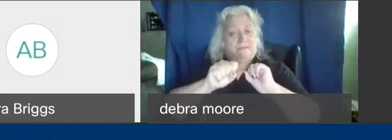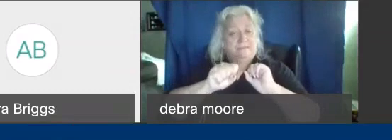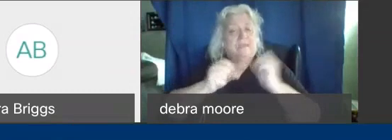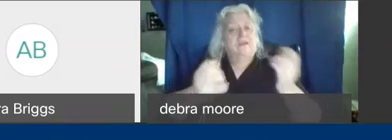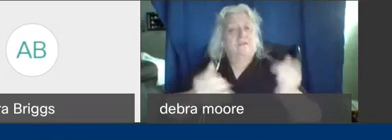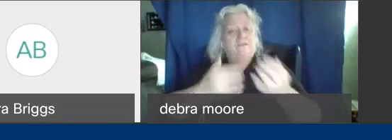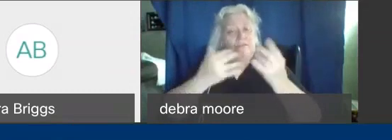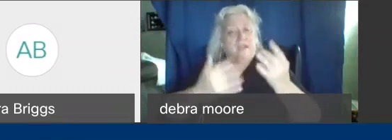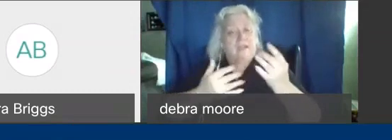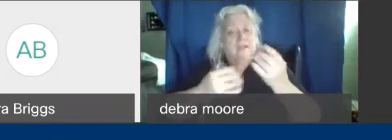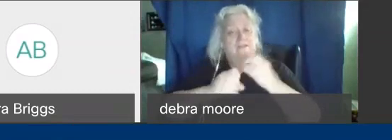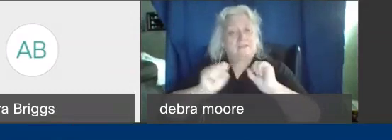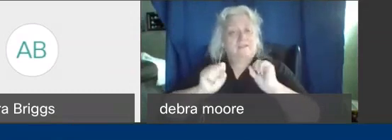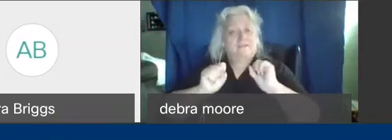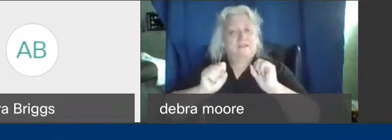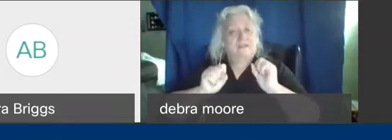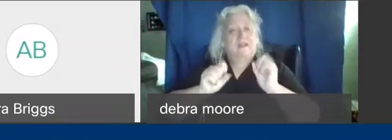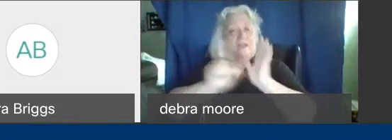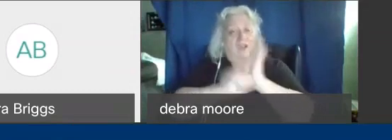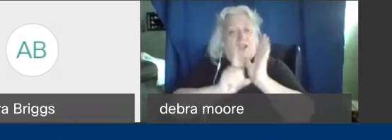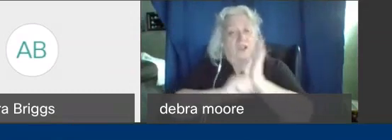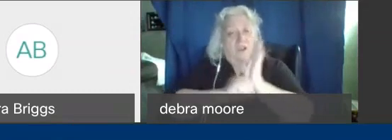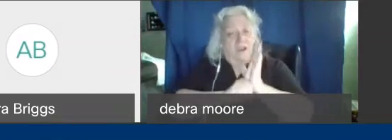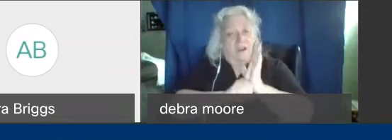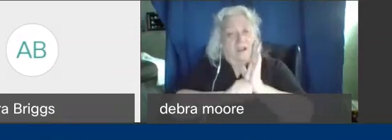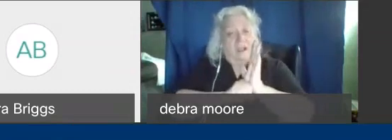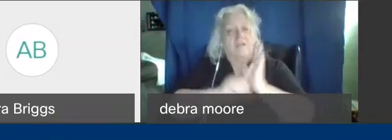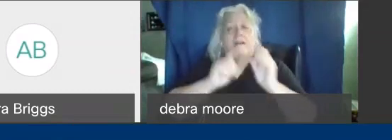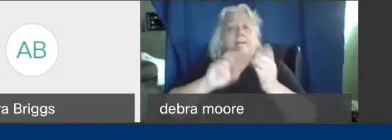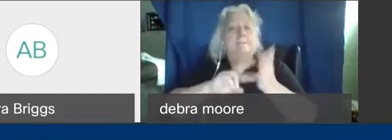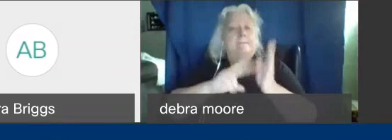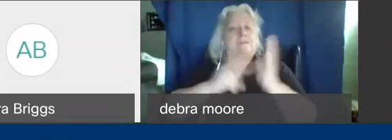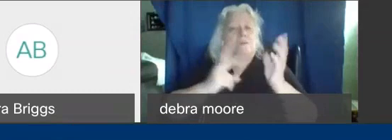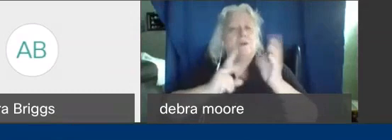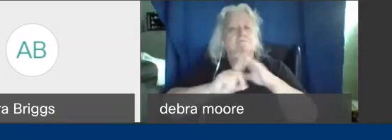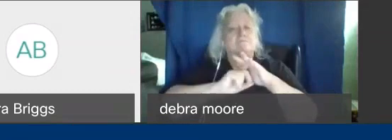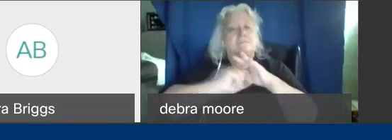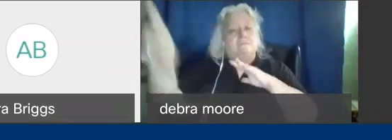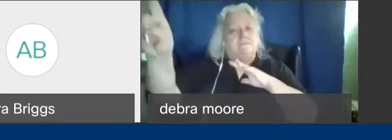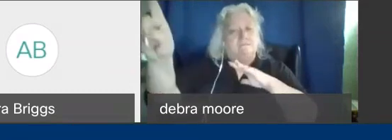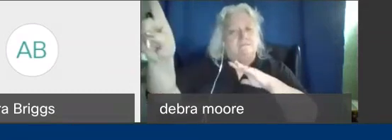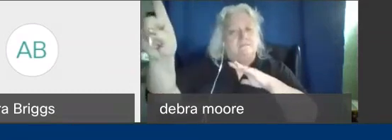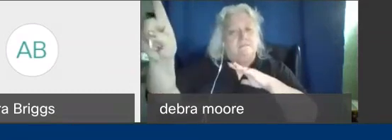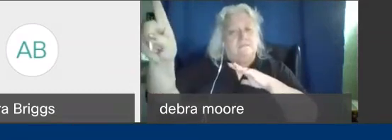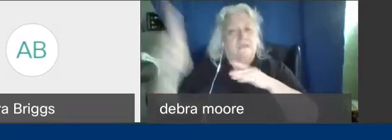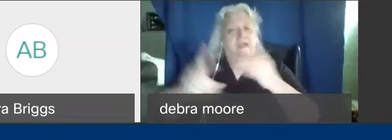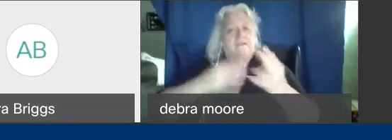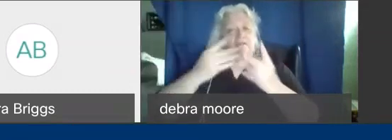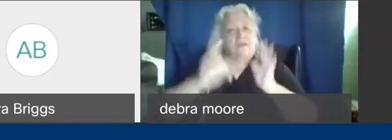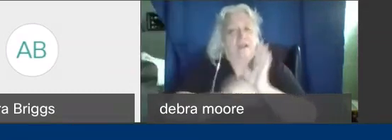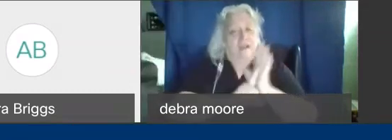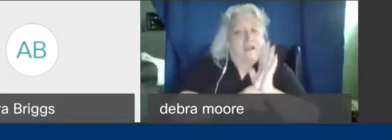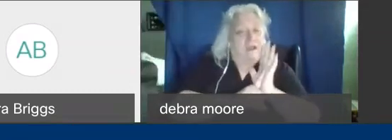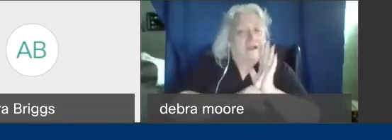have a plan. A fire alarm equals evacuate the building immediately. Whether that is a fire alarm